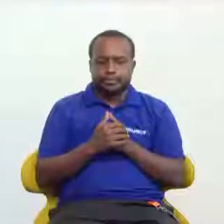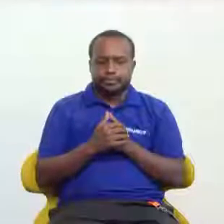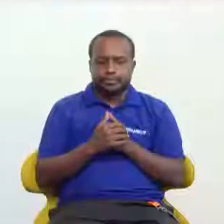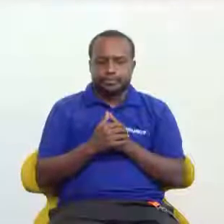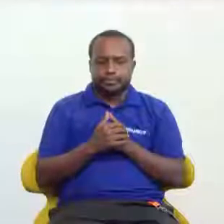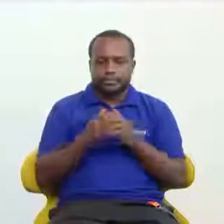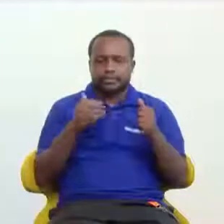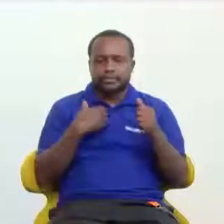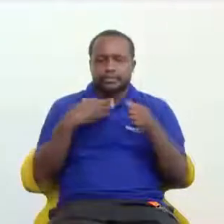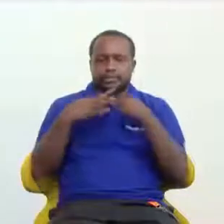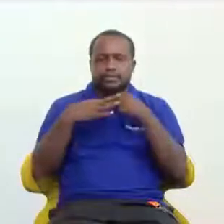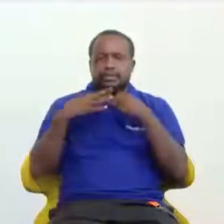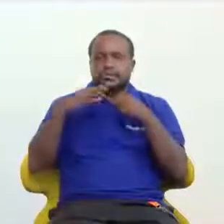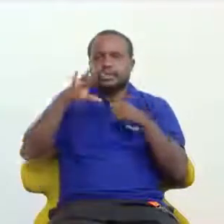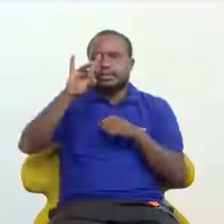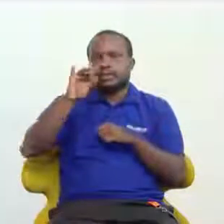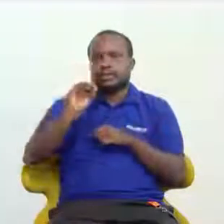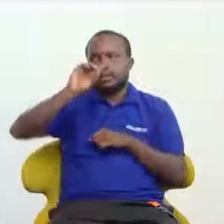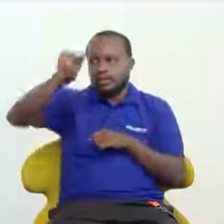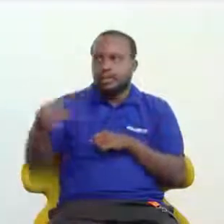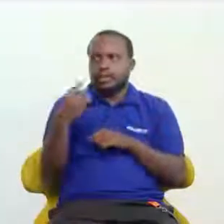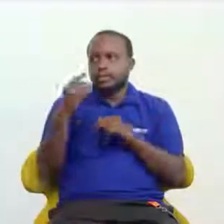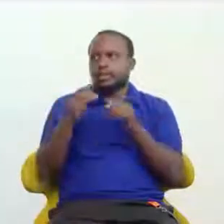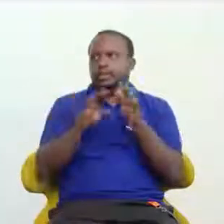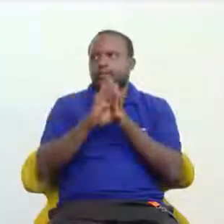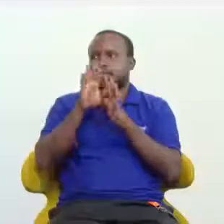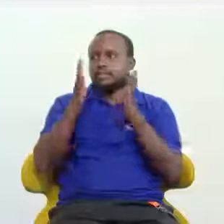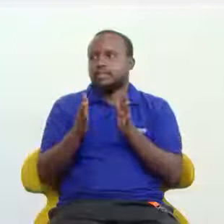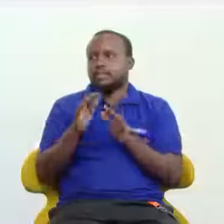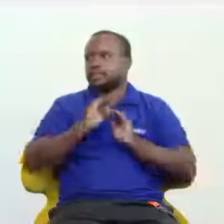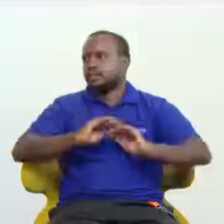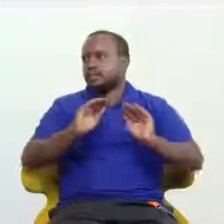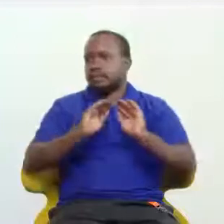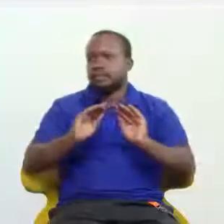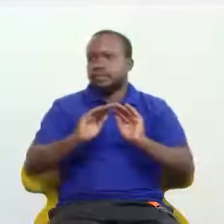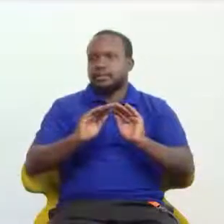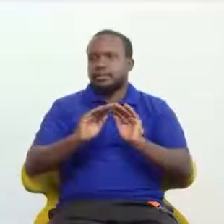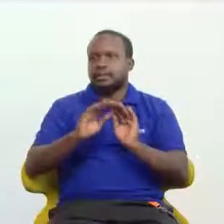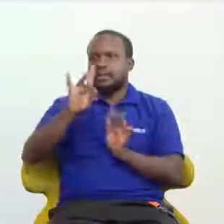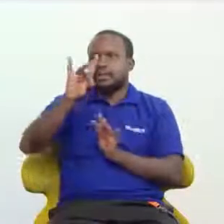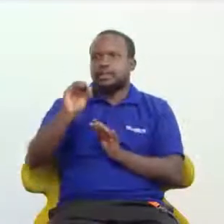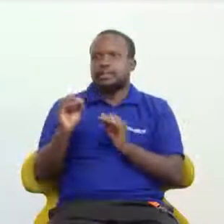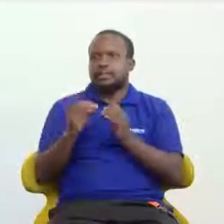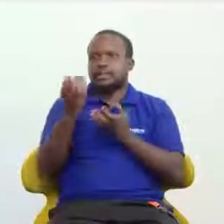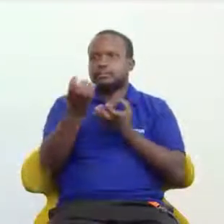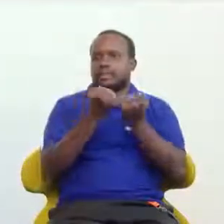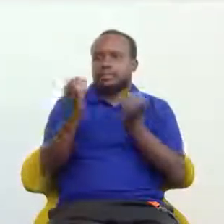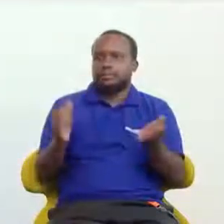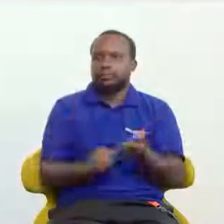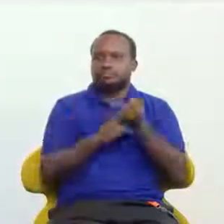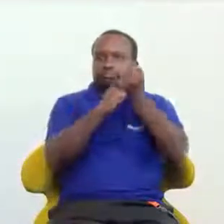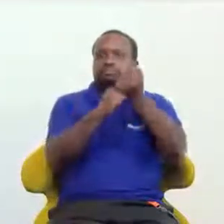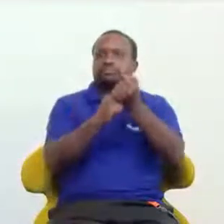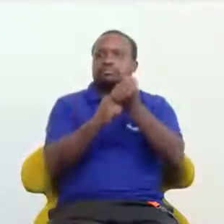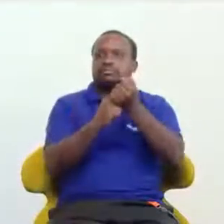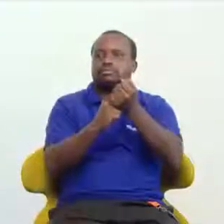We've had 80,000 developers trained from every country in Africa, and we've supported more than 80 businesses, raising over $100 million in